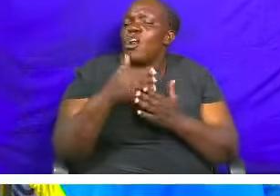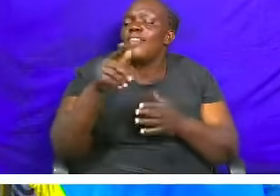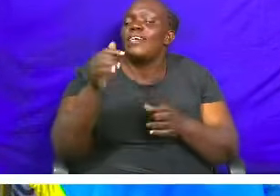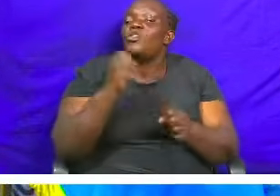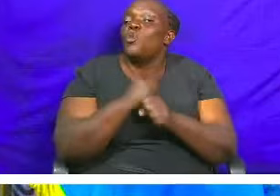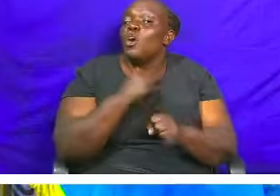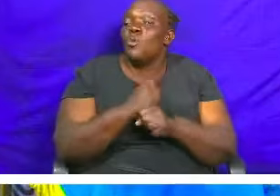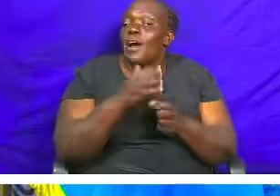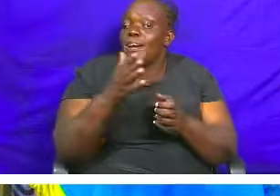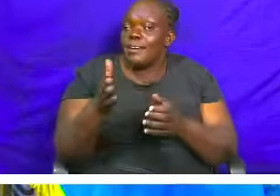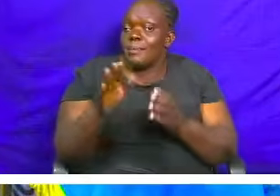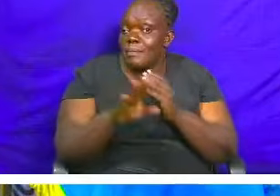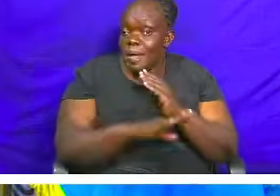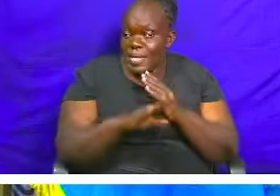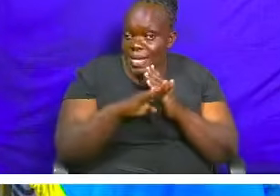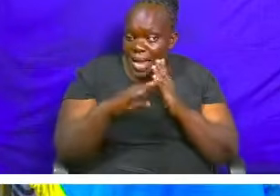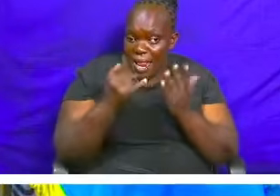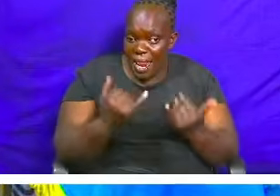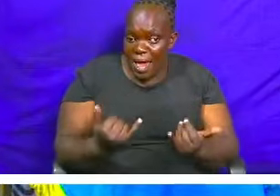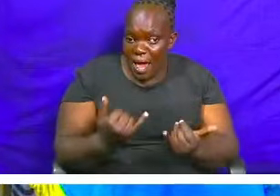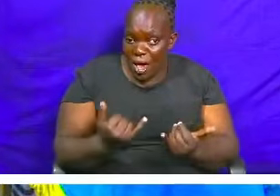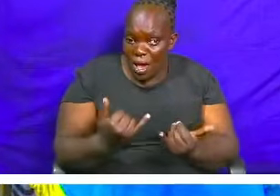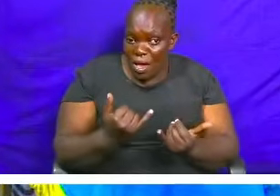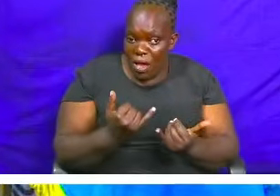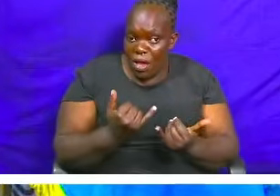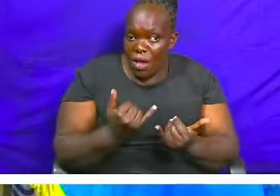we basically now